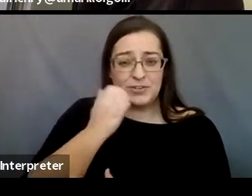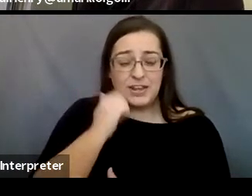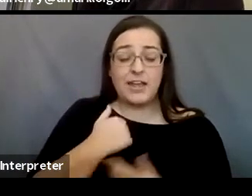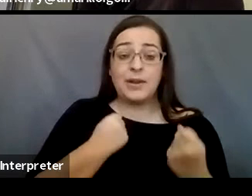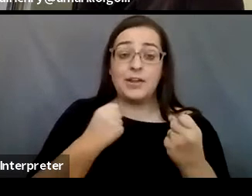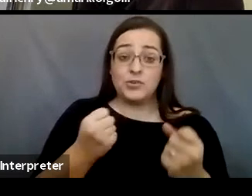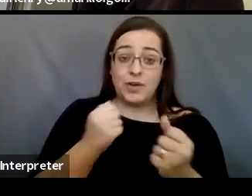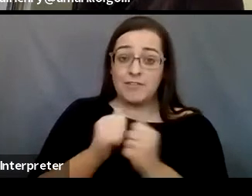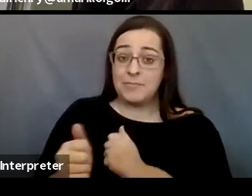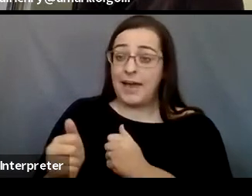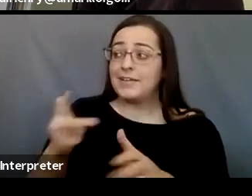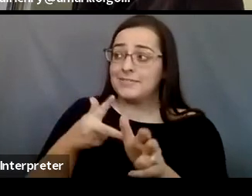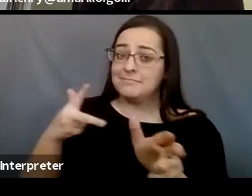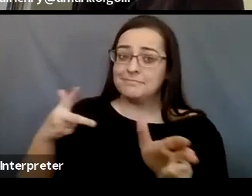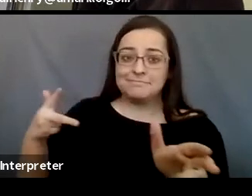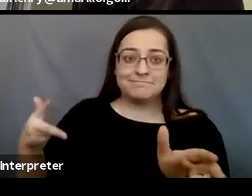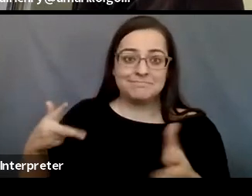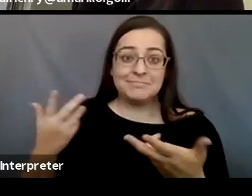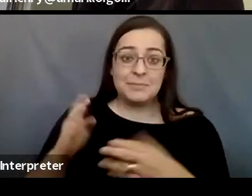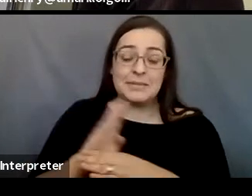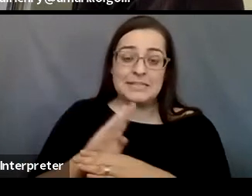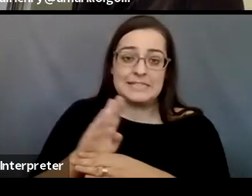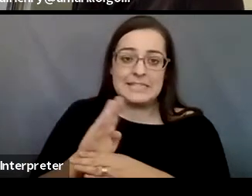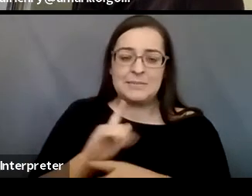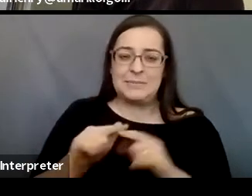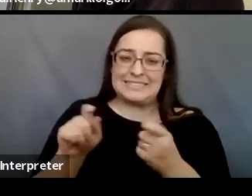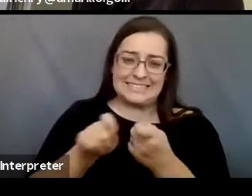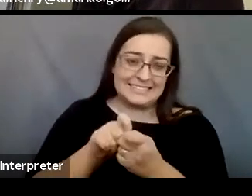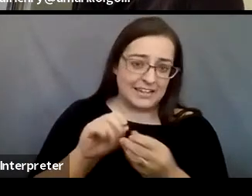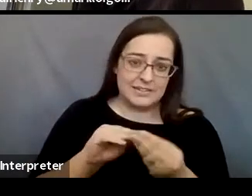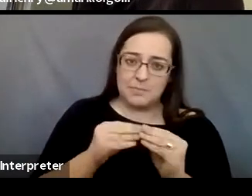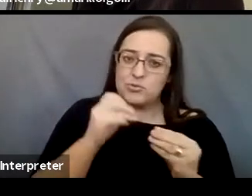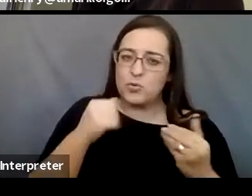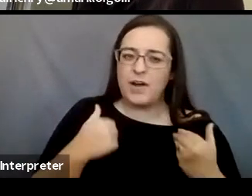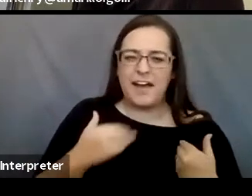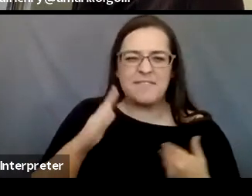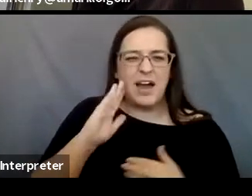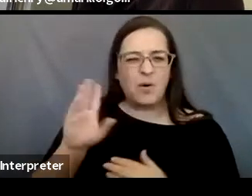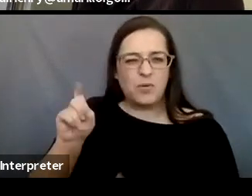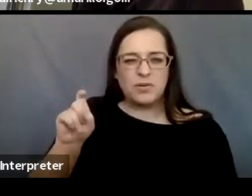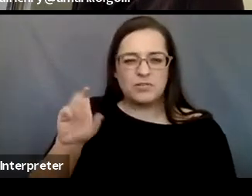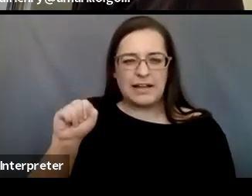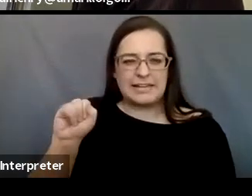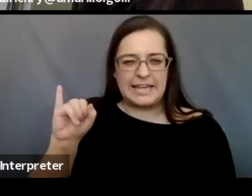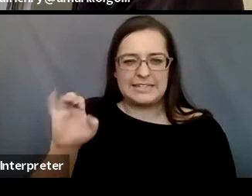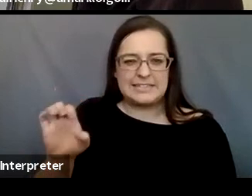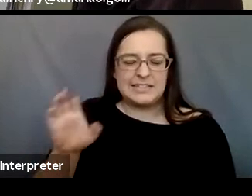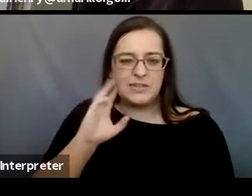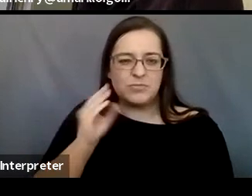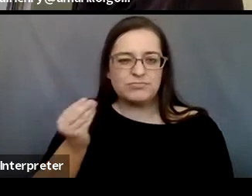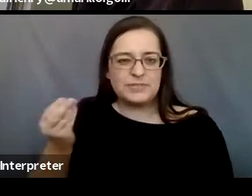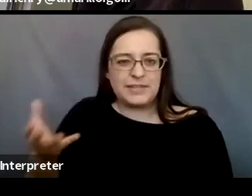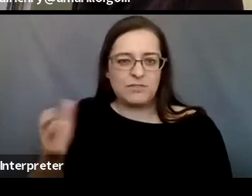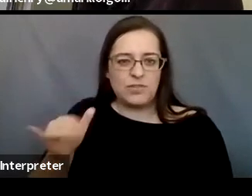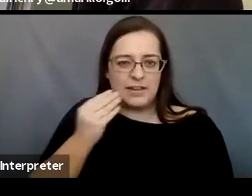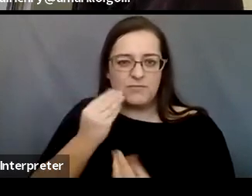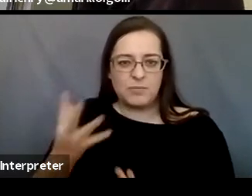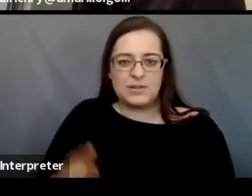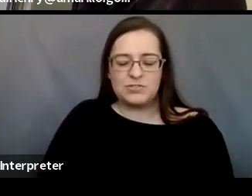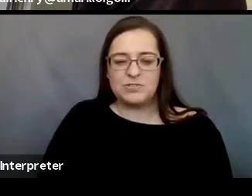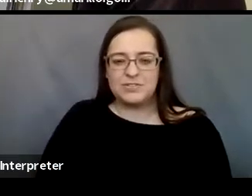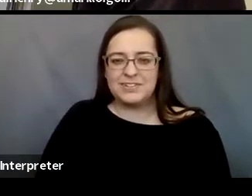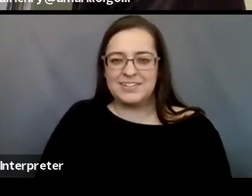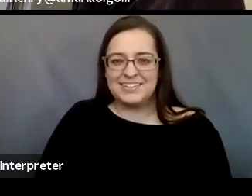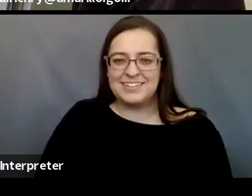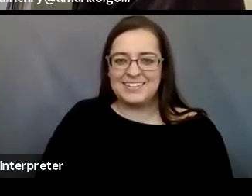by there are people there and relatively busy, but I don't have the exact numbers right now. We'll have to get Casie to get that information for you. Yeah, Dave, coordinate getting